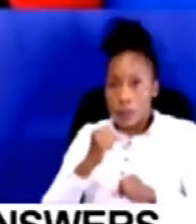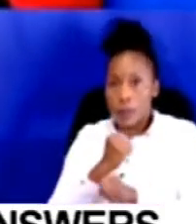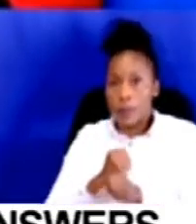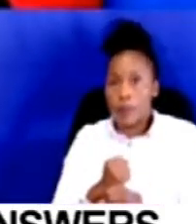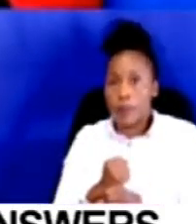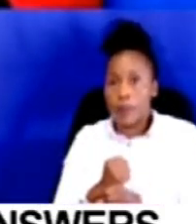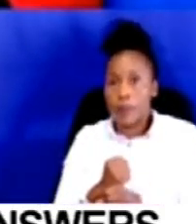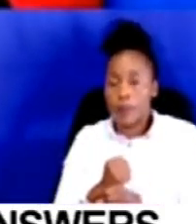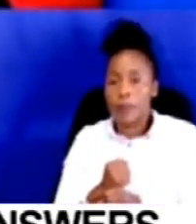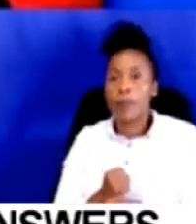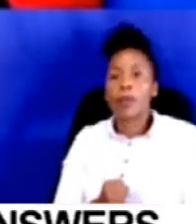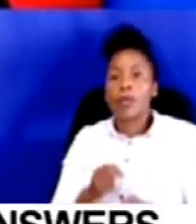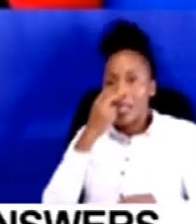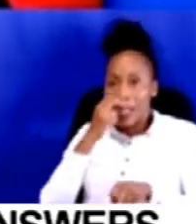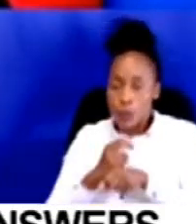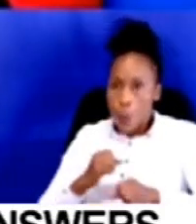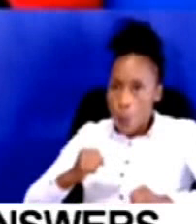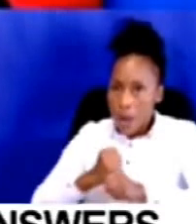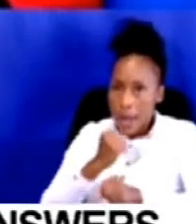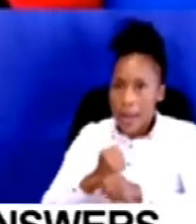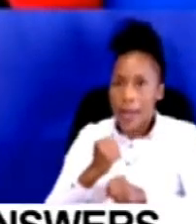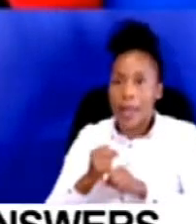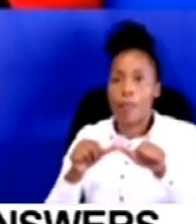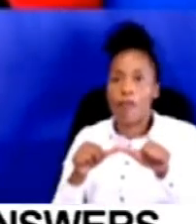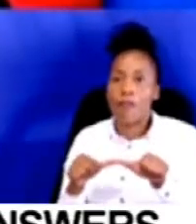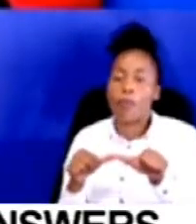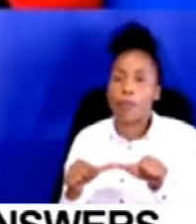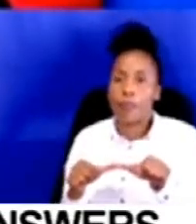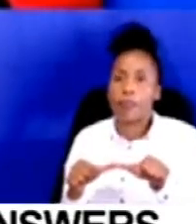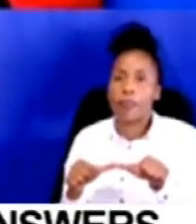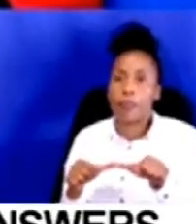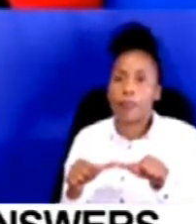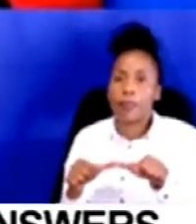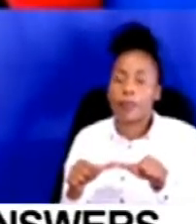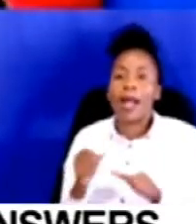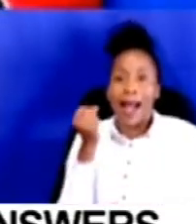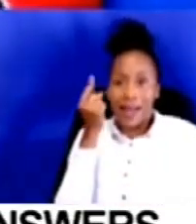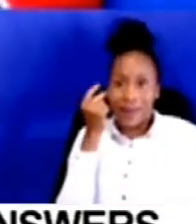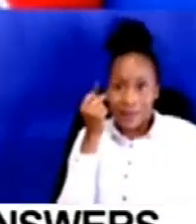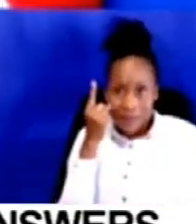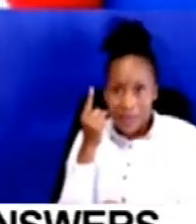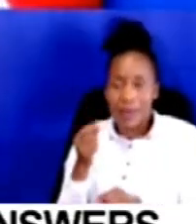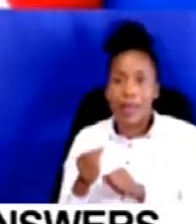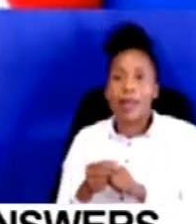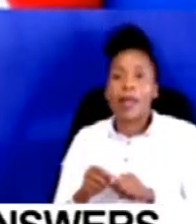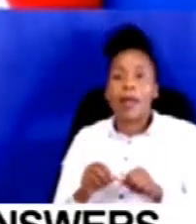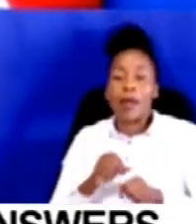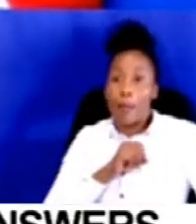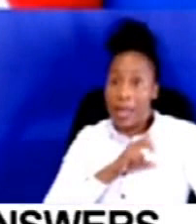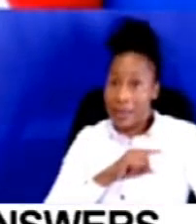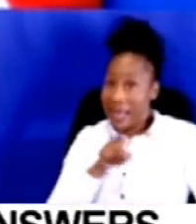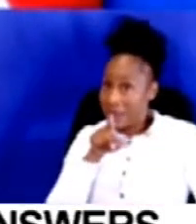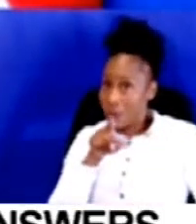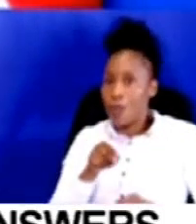to take a step forward and move on. I understand the pain that you're having, Honorable